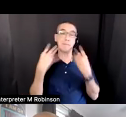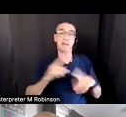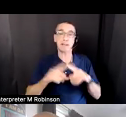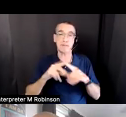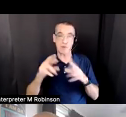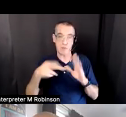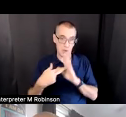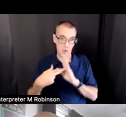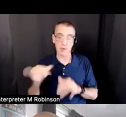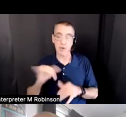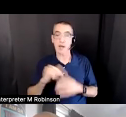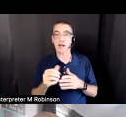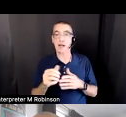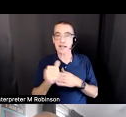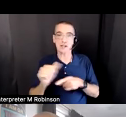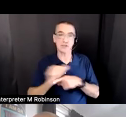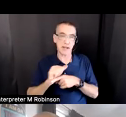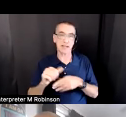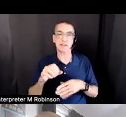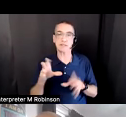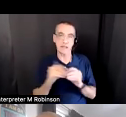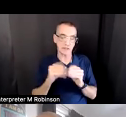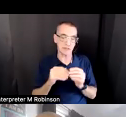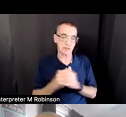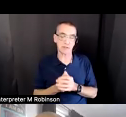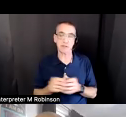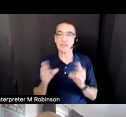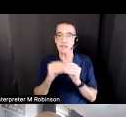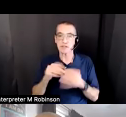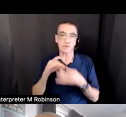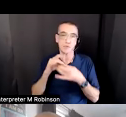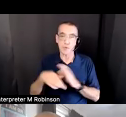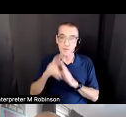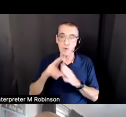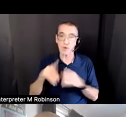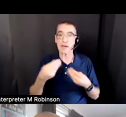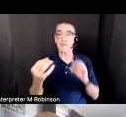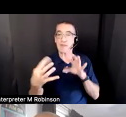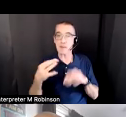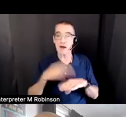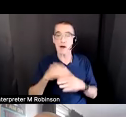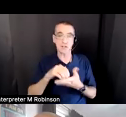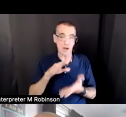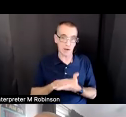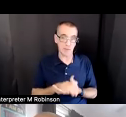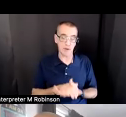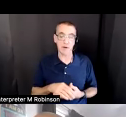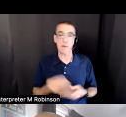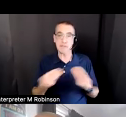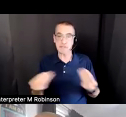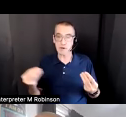roles, such as leading training sessions, reviewing and giving feedback on documents, our materials,